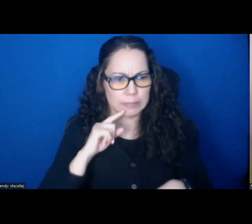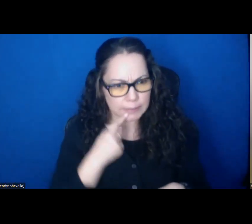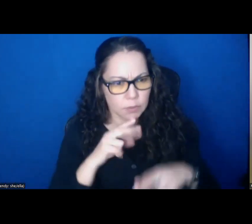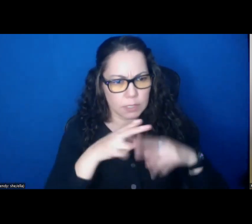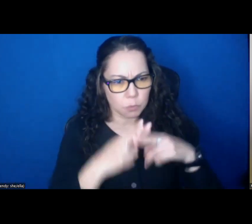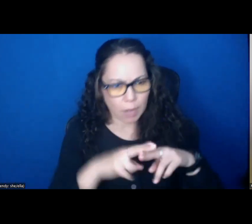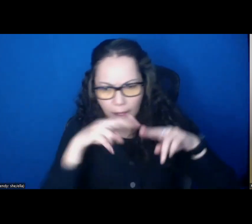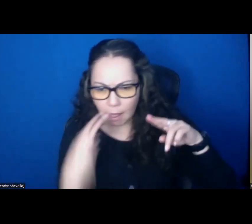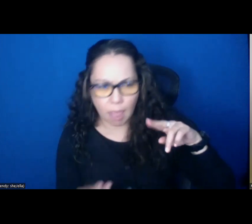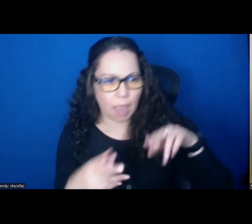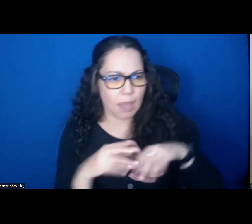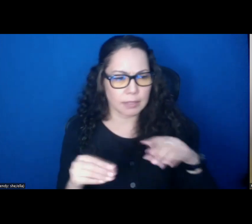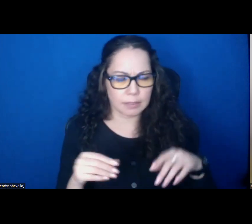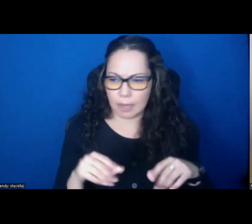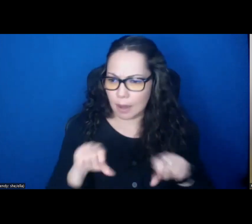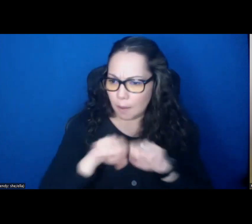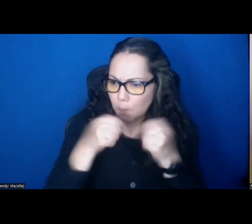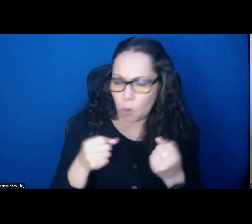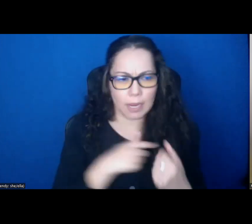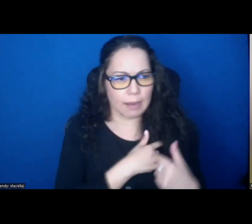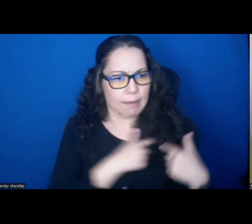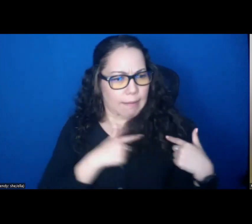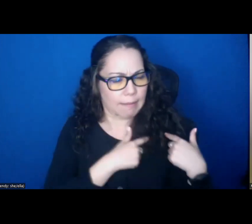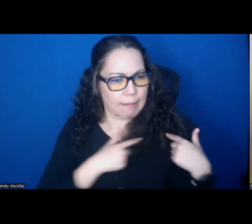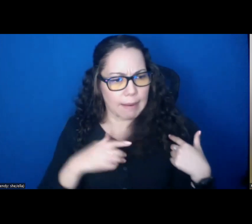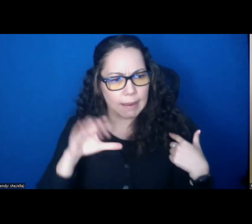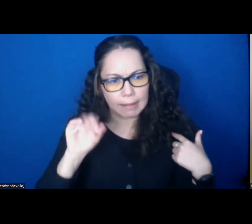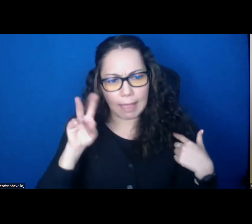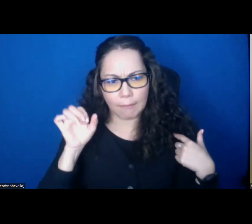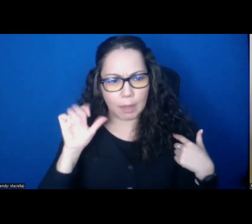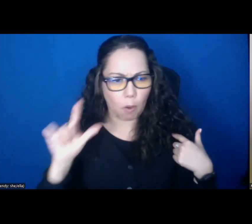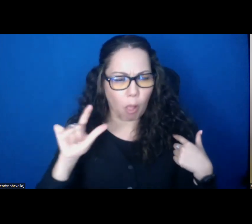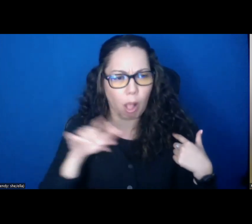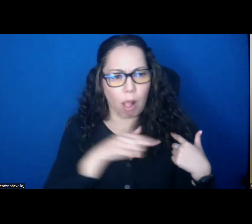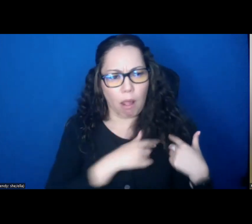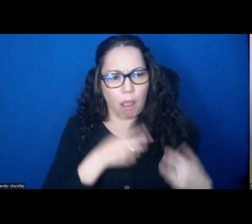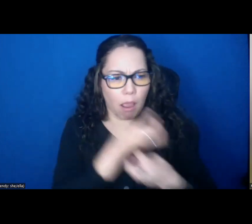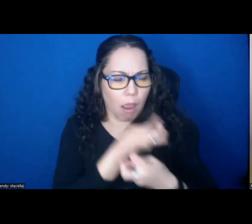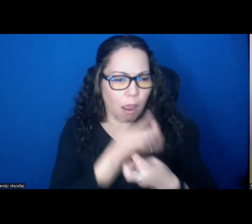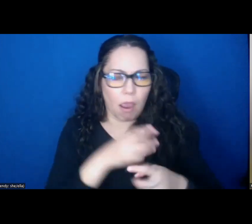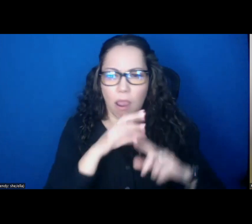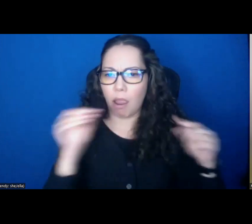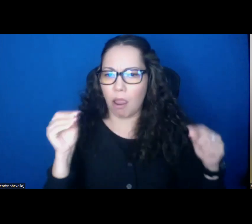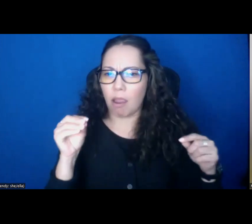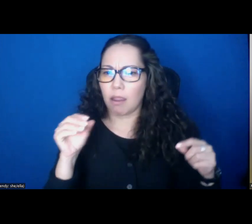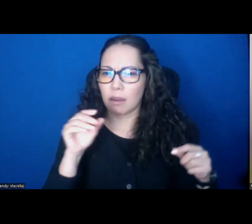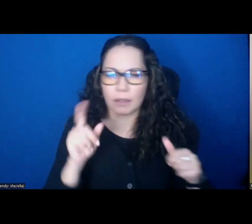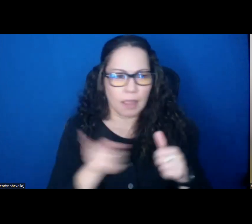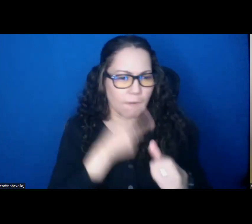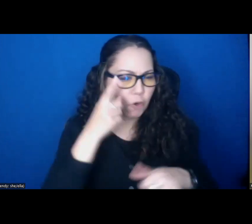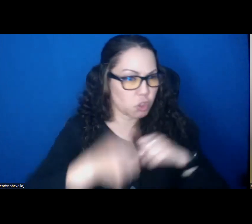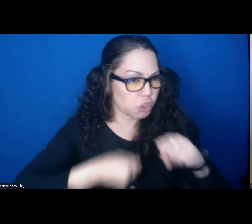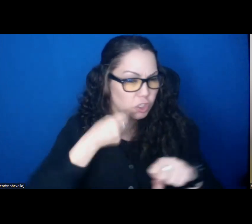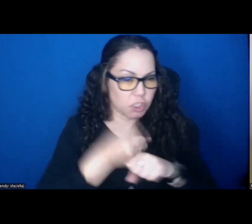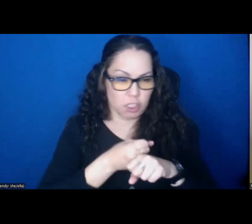contusions, a broken clavicle, aspiration pneumonia, and recurrent C. diff. All in the first year